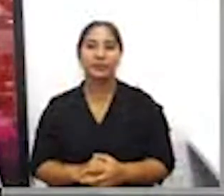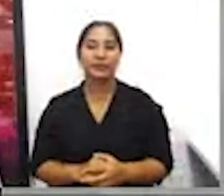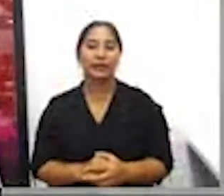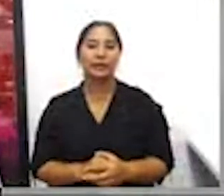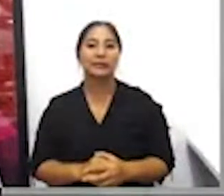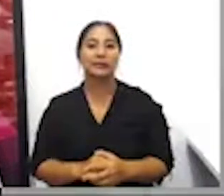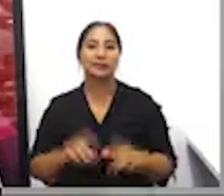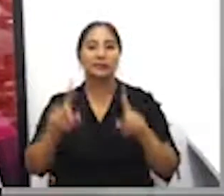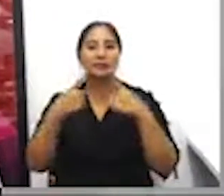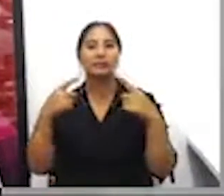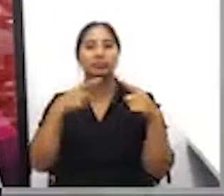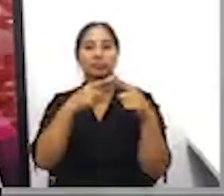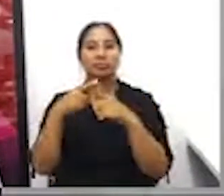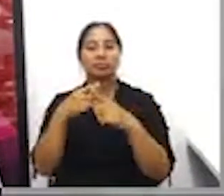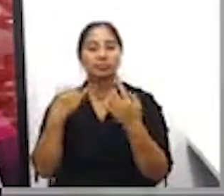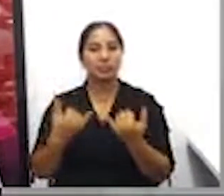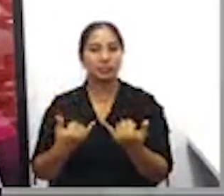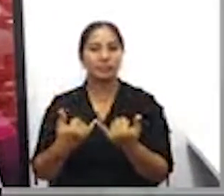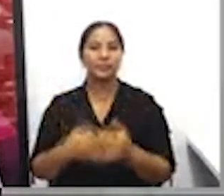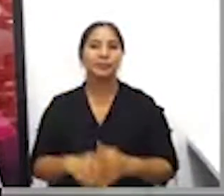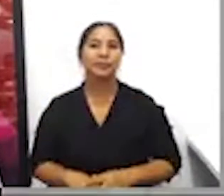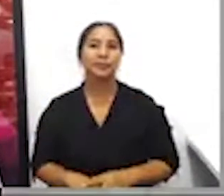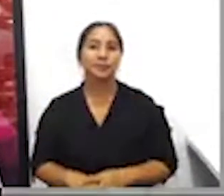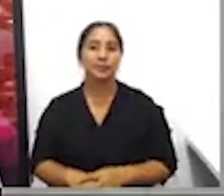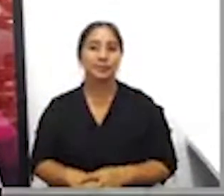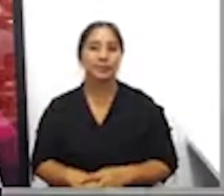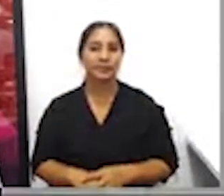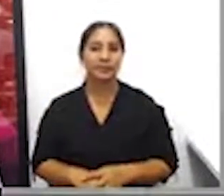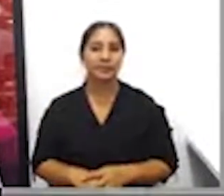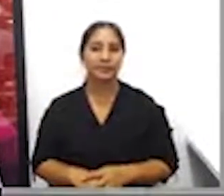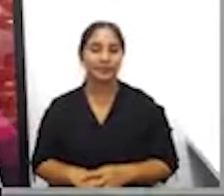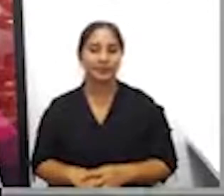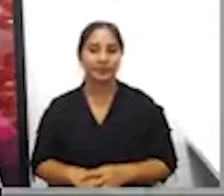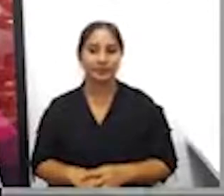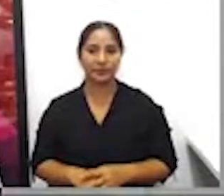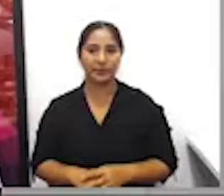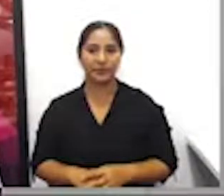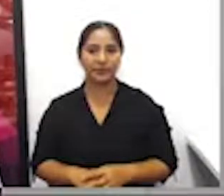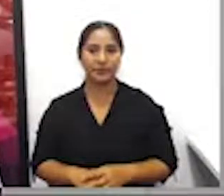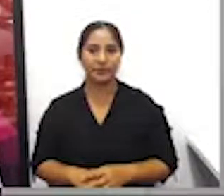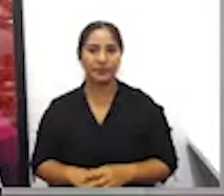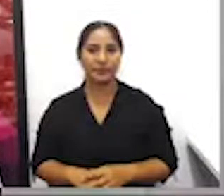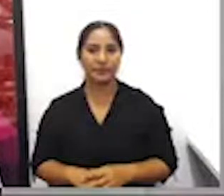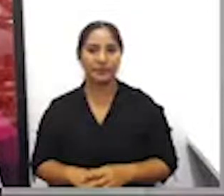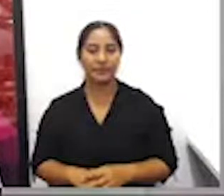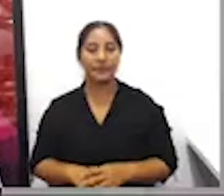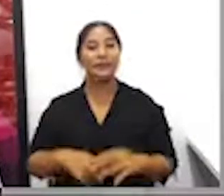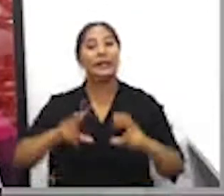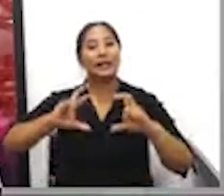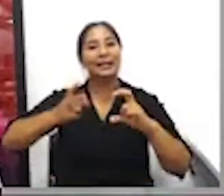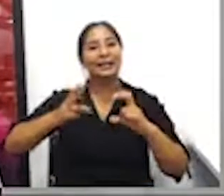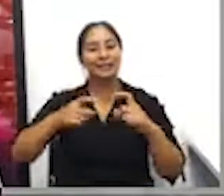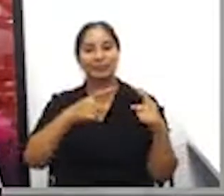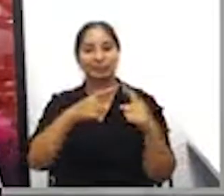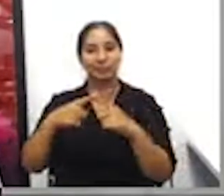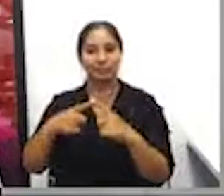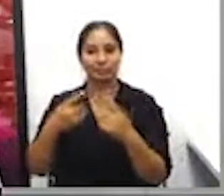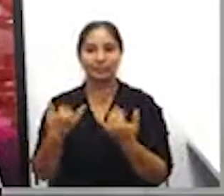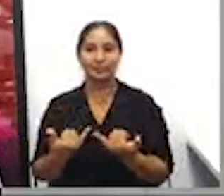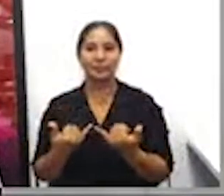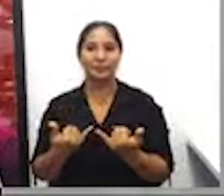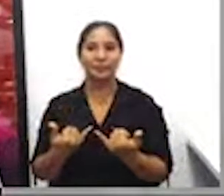my next question follows with this activity. So we would like to ask you, how did your first job as